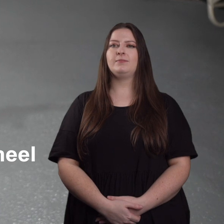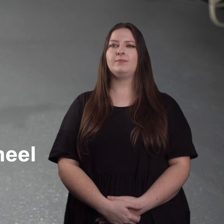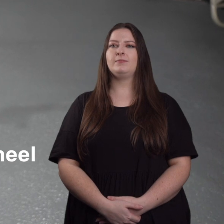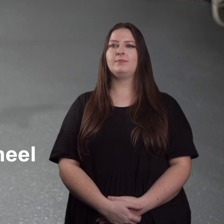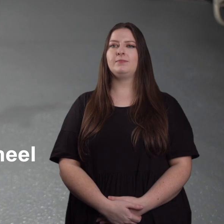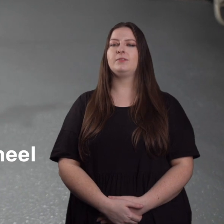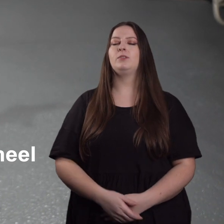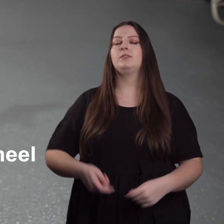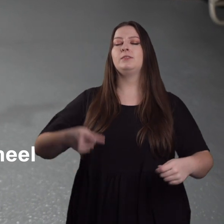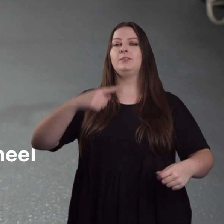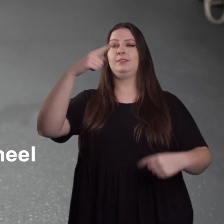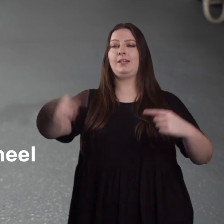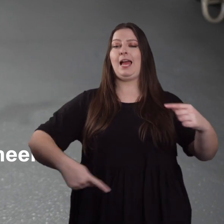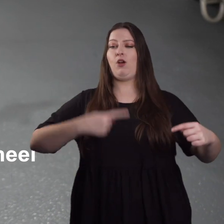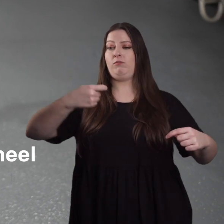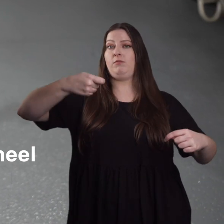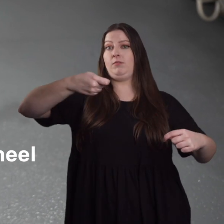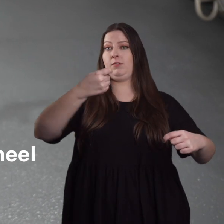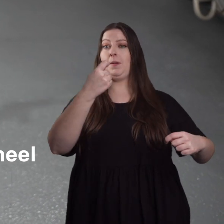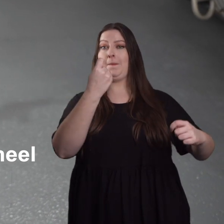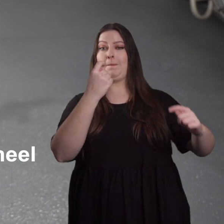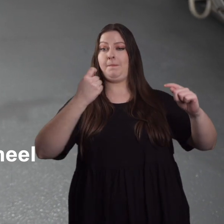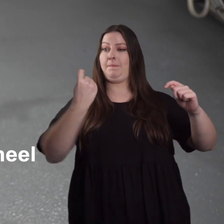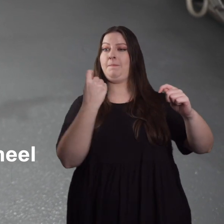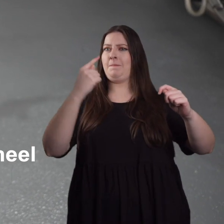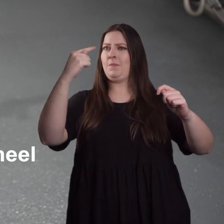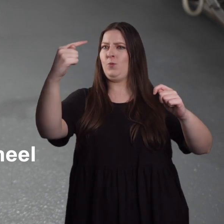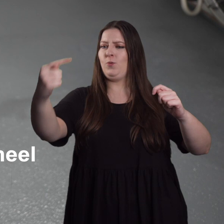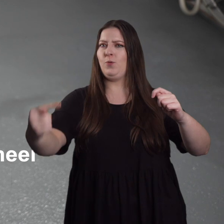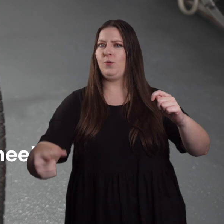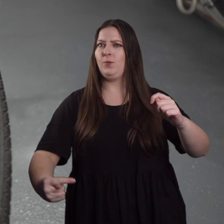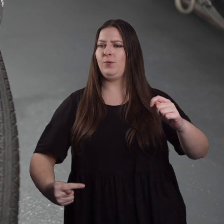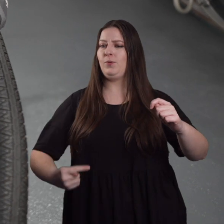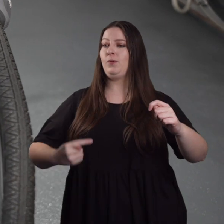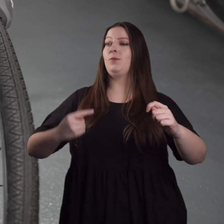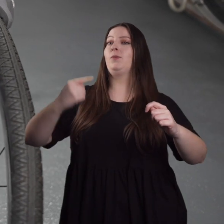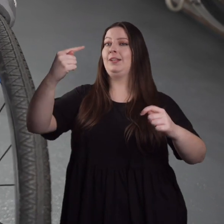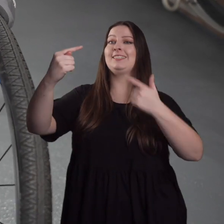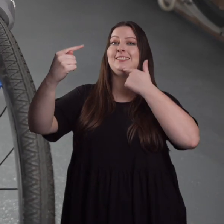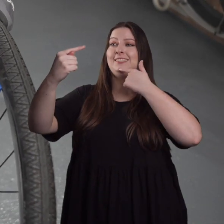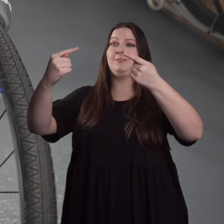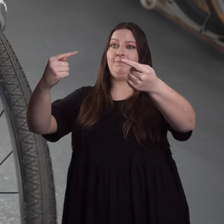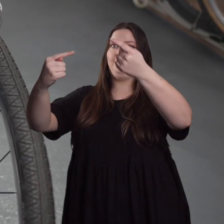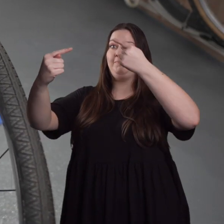and pull them towards the center of the wheel to pull the edge of the tire off the wheel.